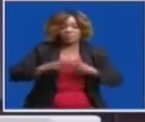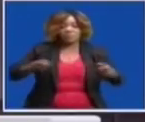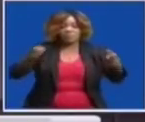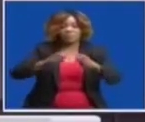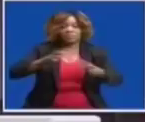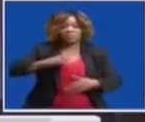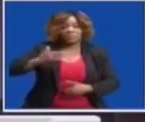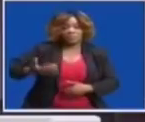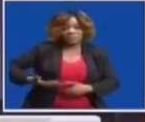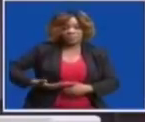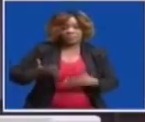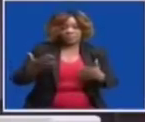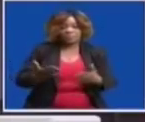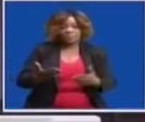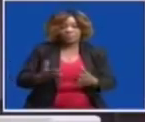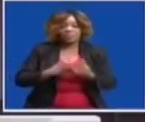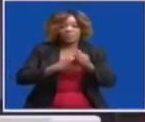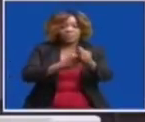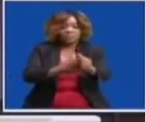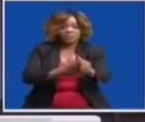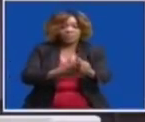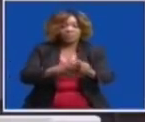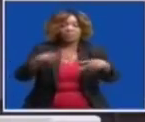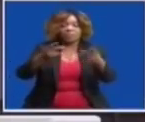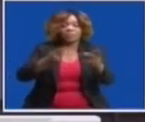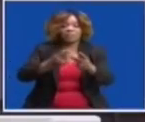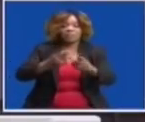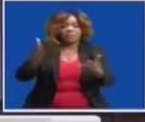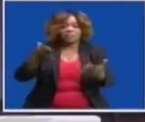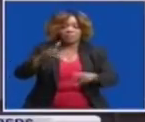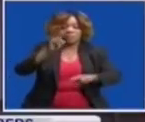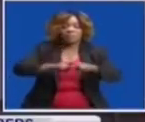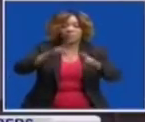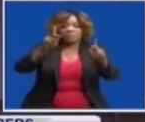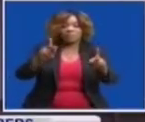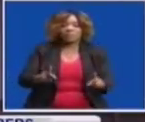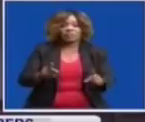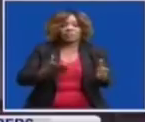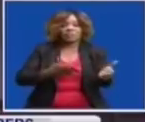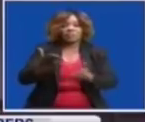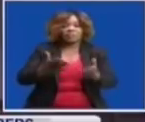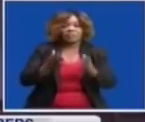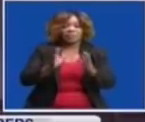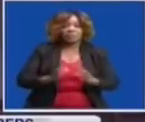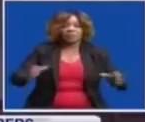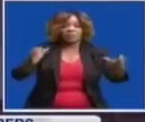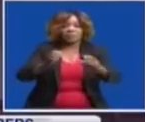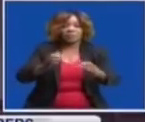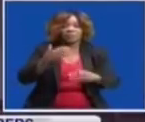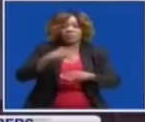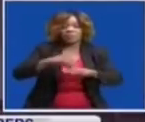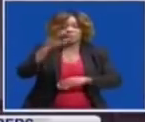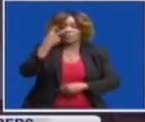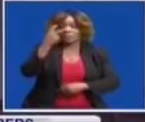Maxine Waters holds an important leadership position as chair of the Financial Services Committee, which oversees